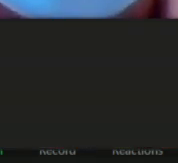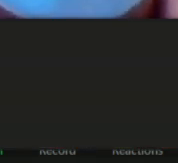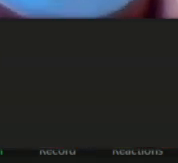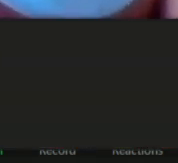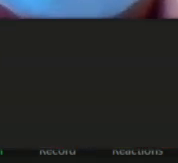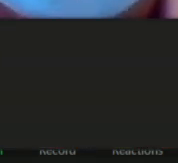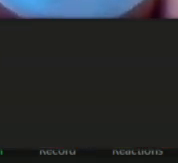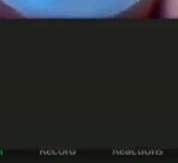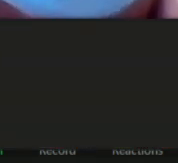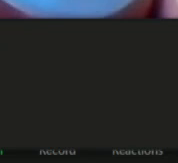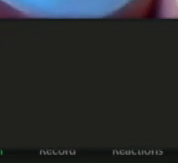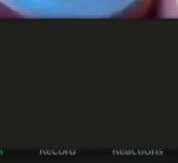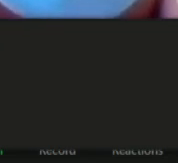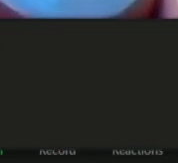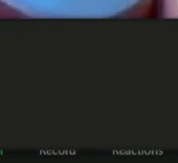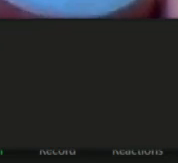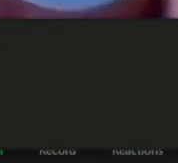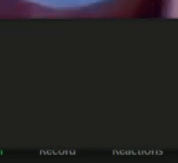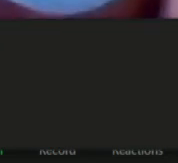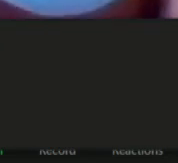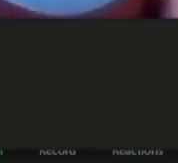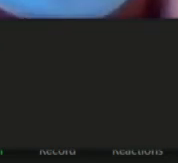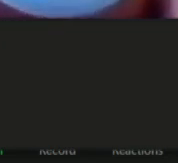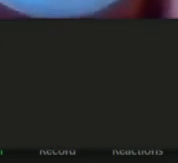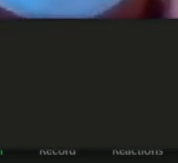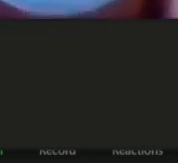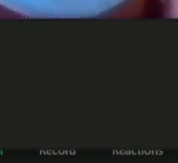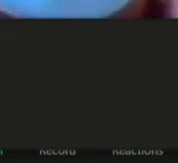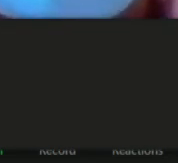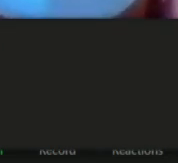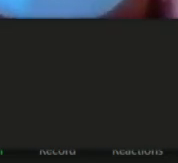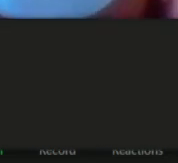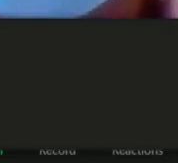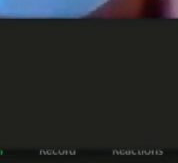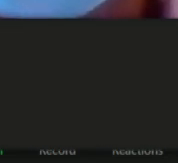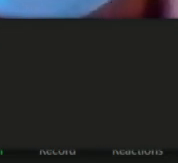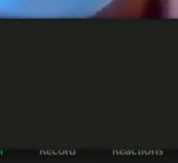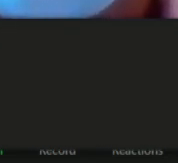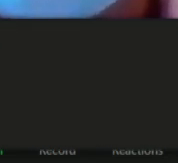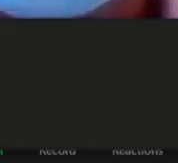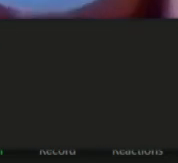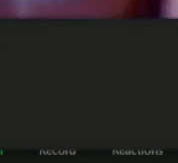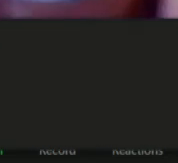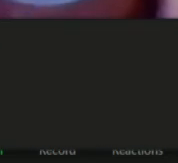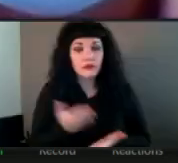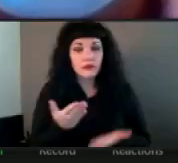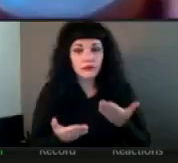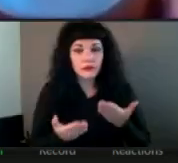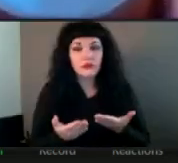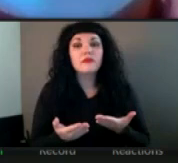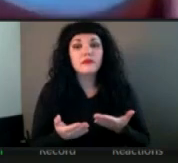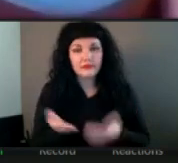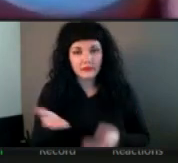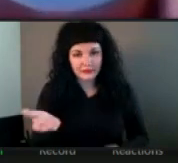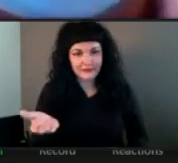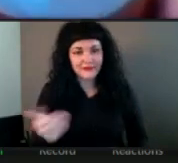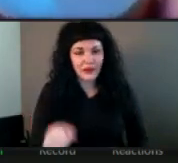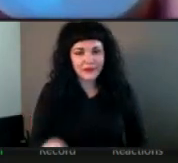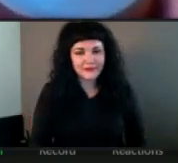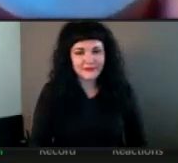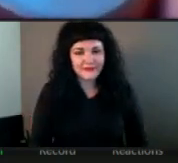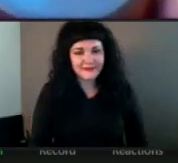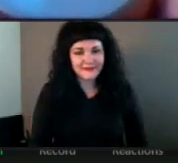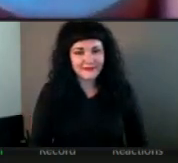wearing your mask, socially distancing, very important. And then probably the other thing that's just as important is being able to recognize if